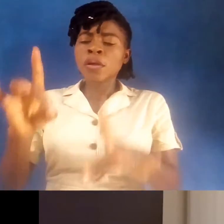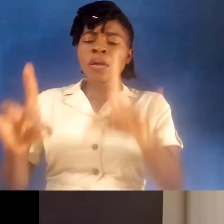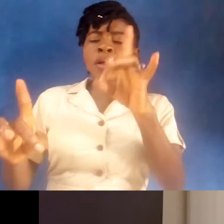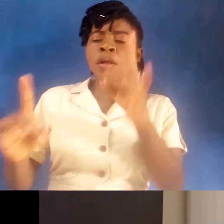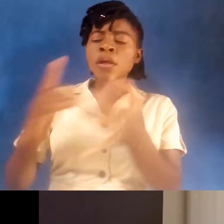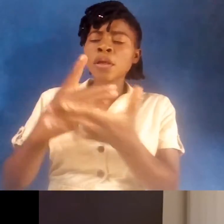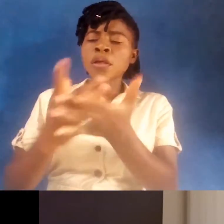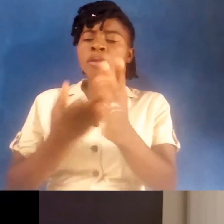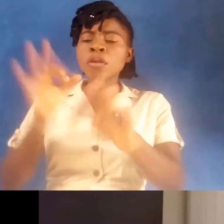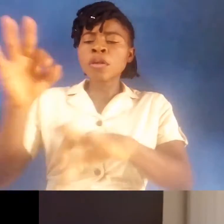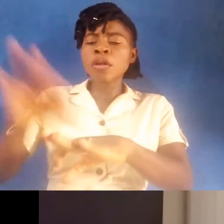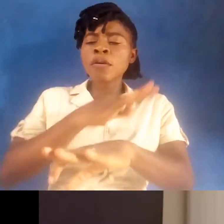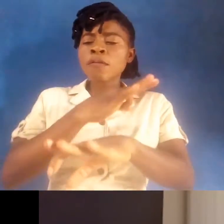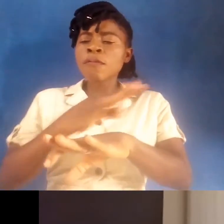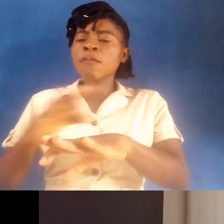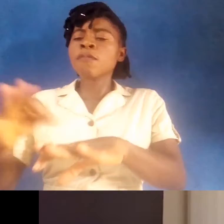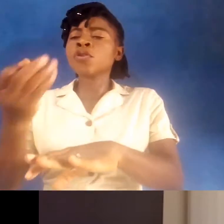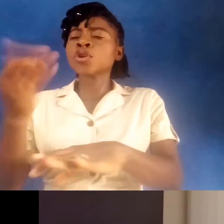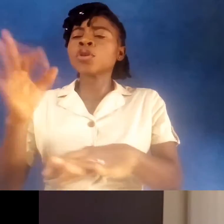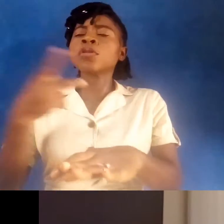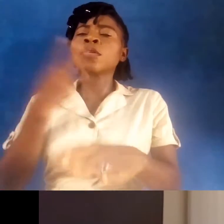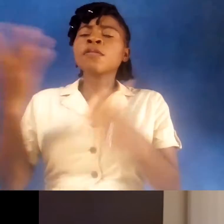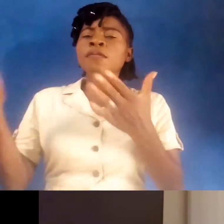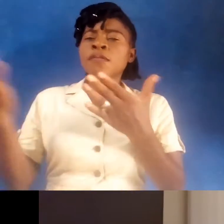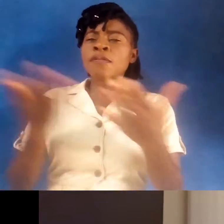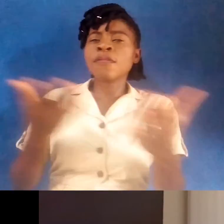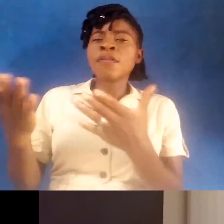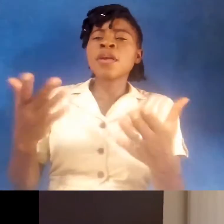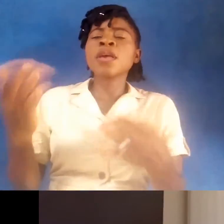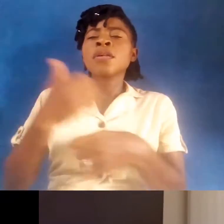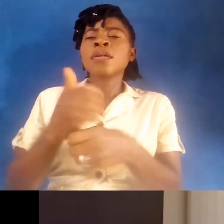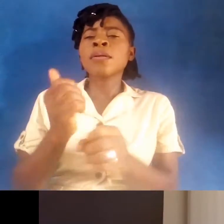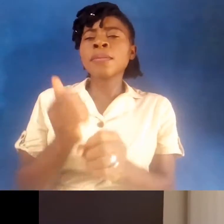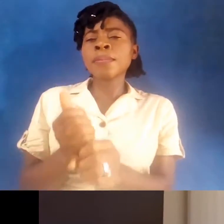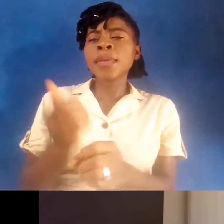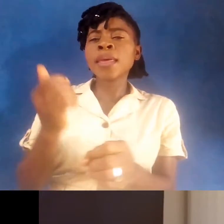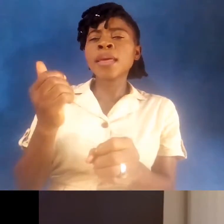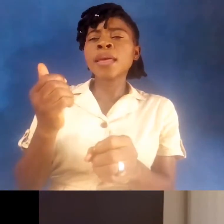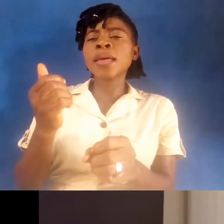gestures make, both in speech and in